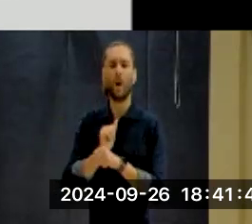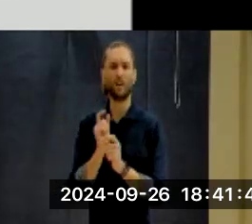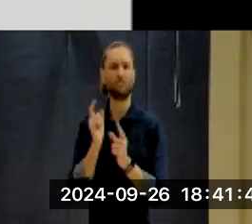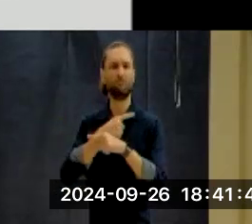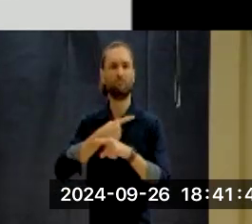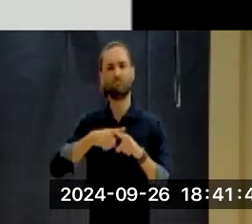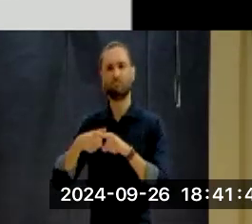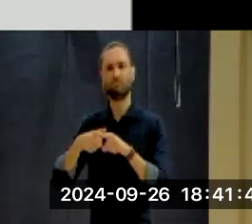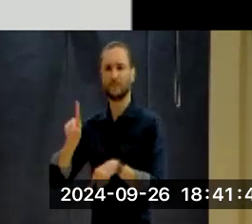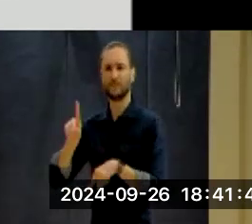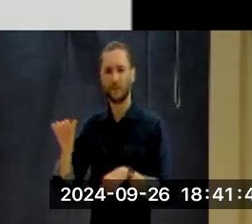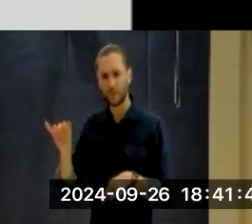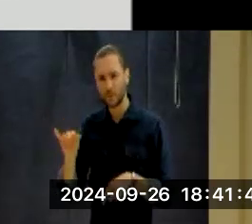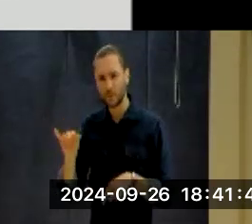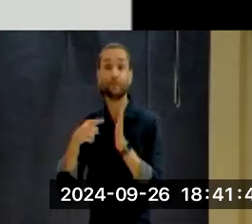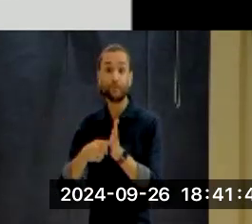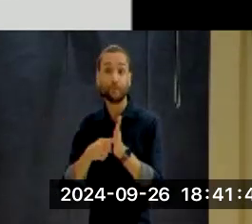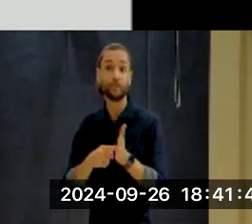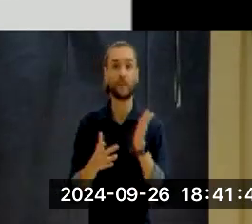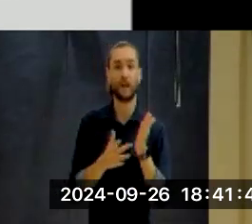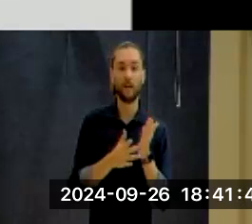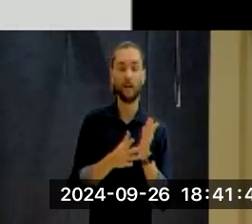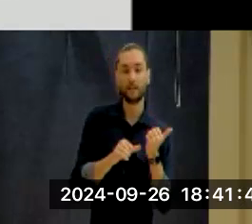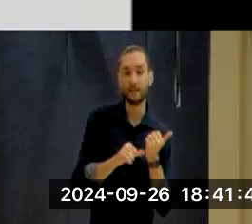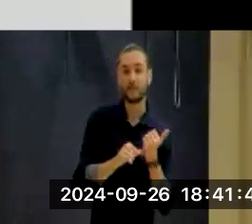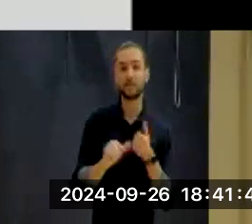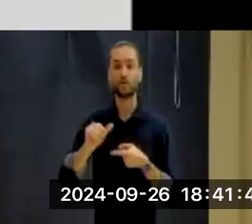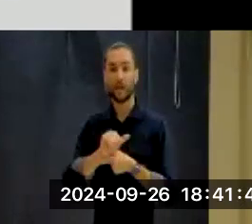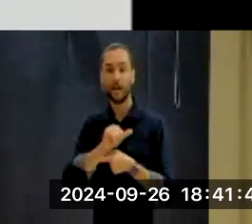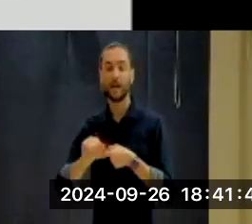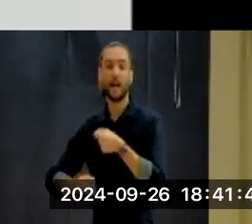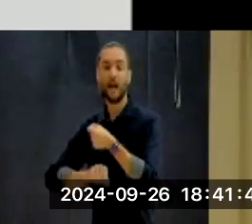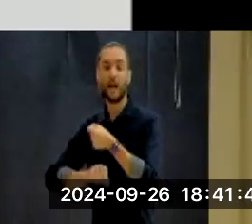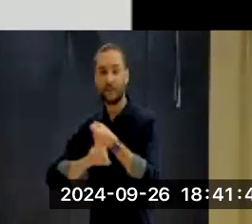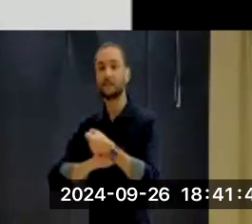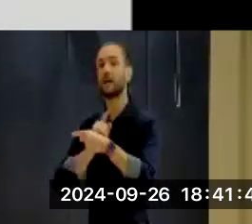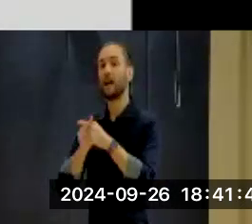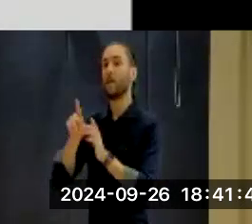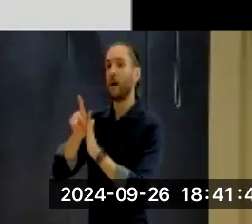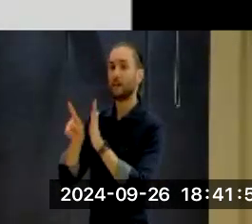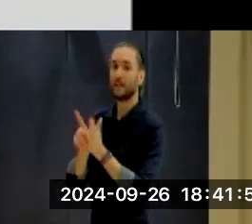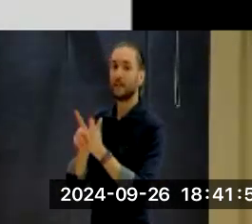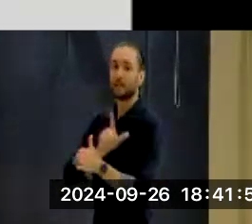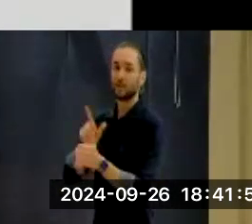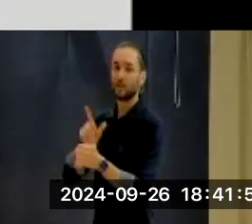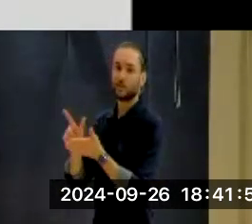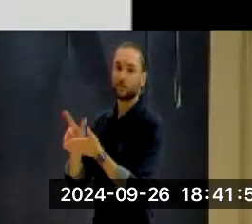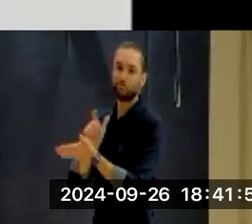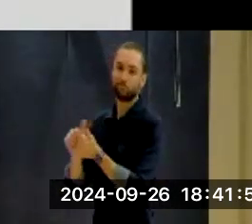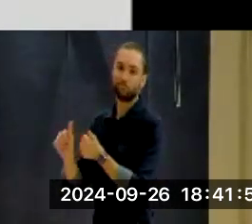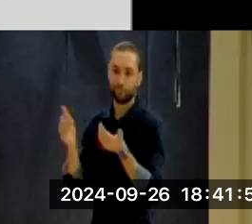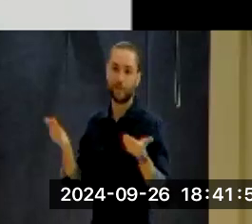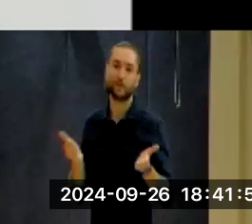this includes technical assistance, training and advocacy, as well as policy and legislation in the state of